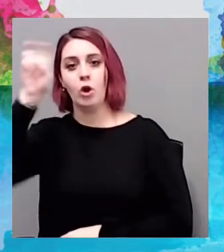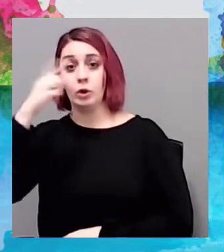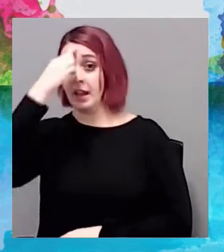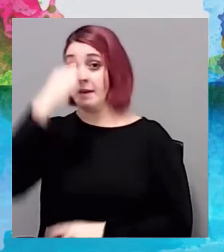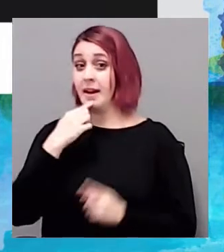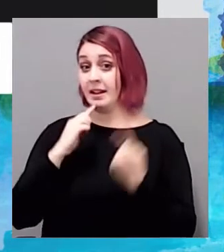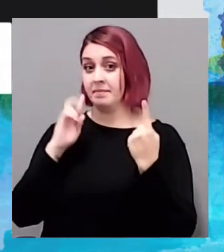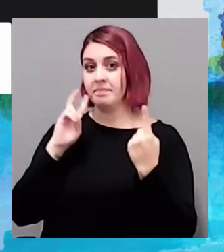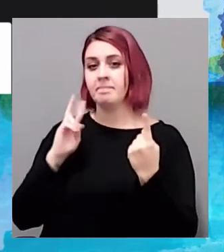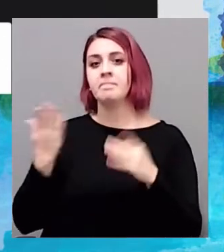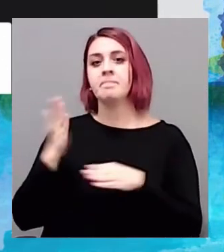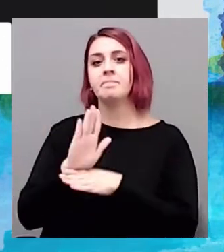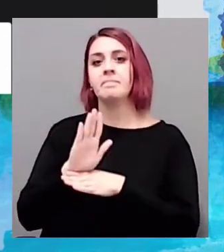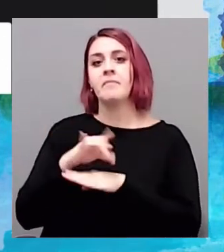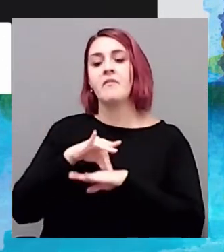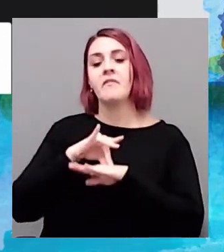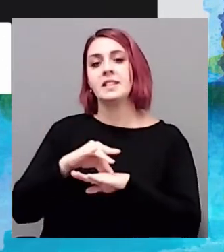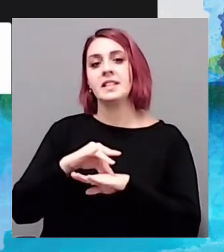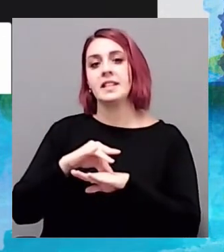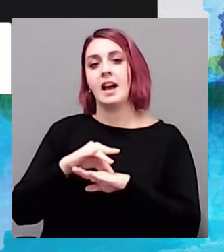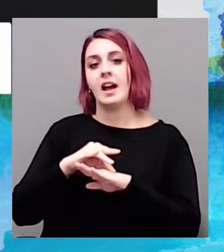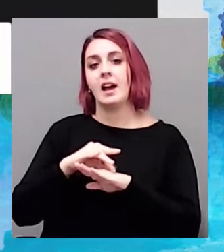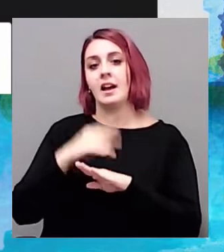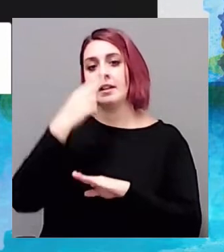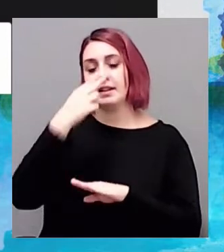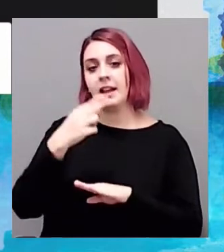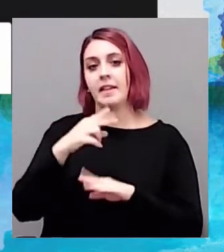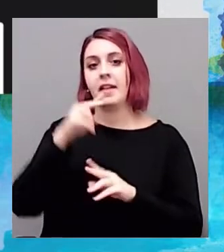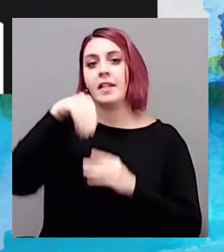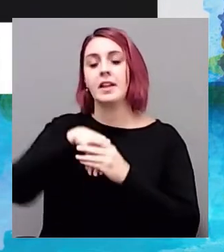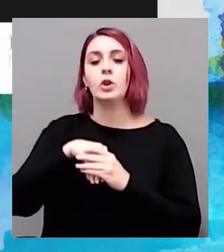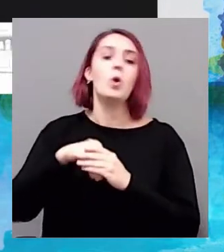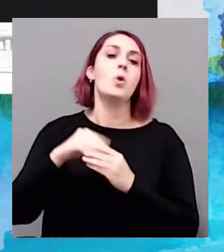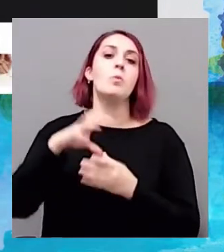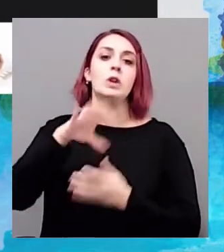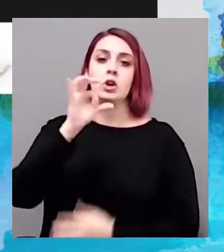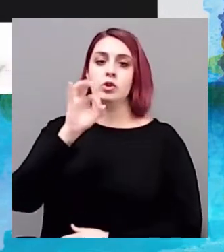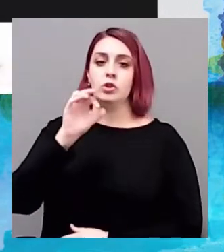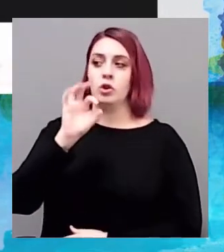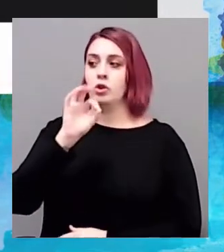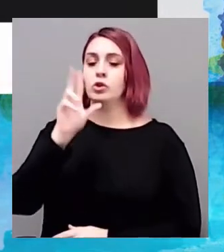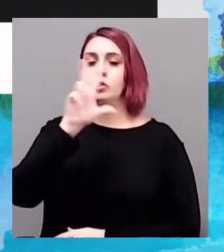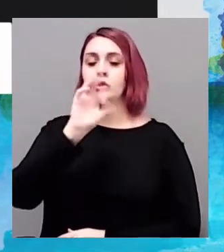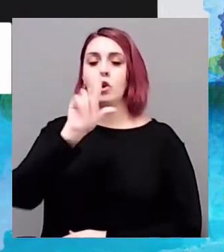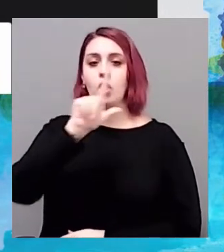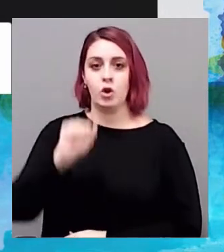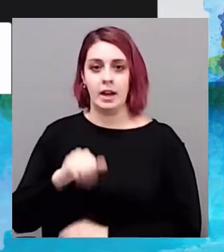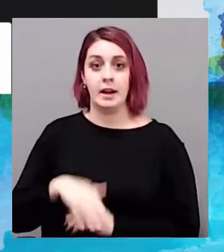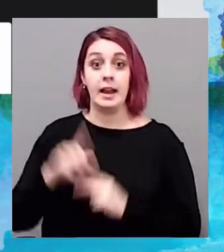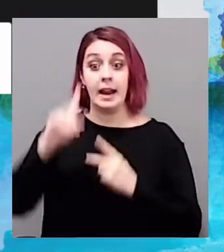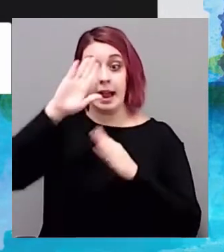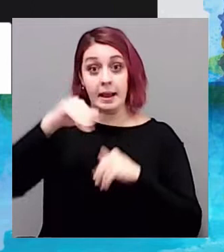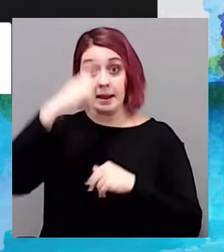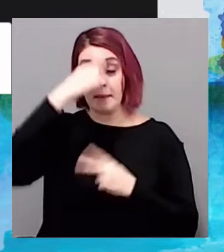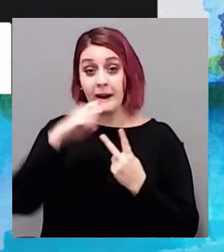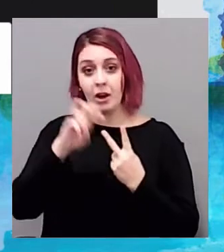first picture you see here, this is audio description in the Soraya Museum. And we can